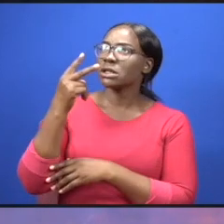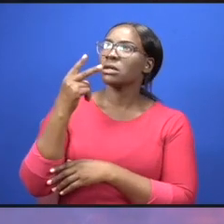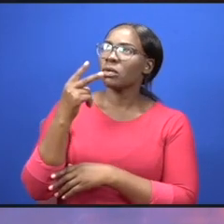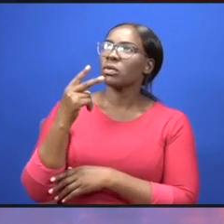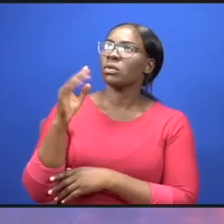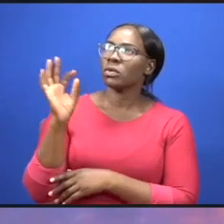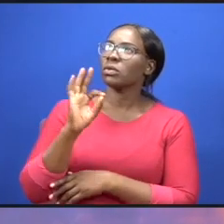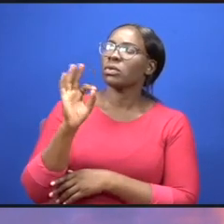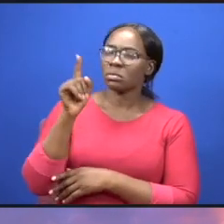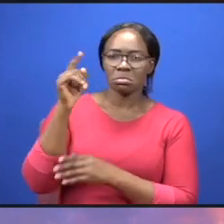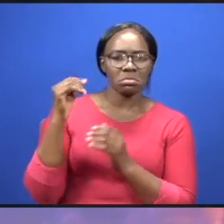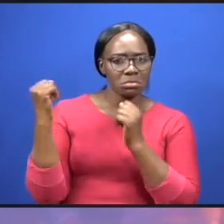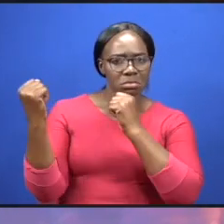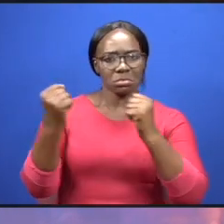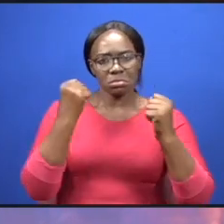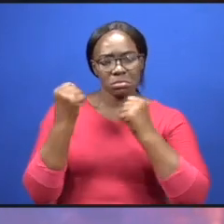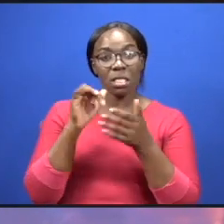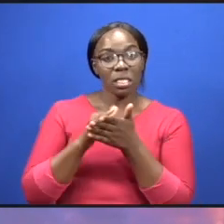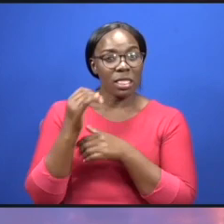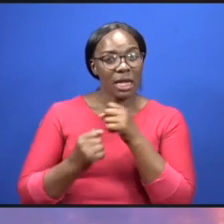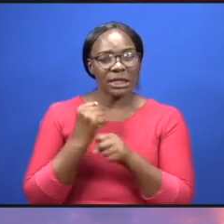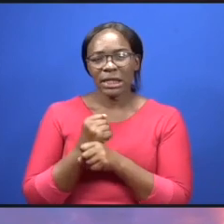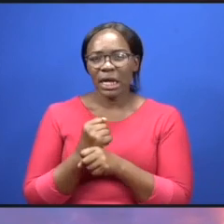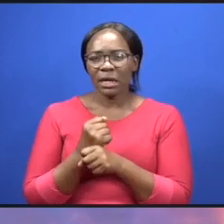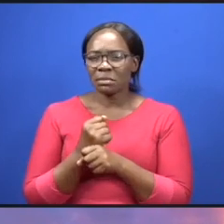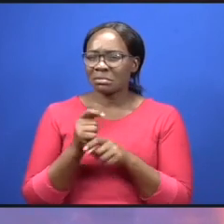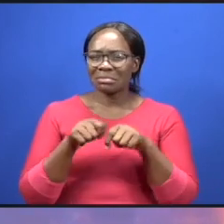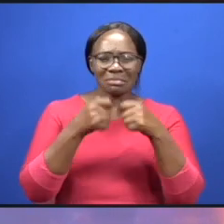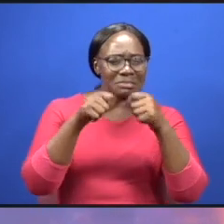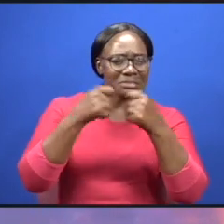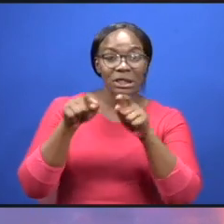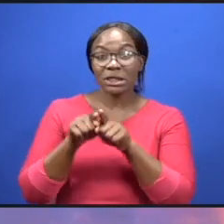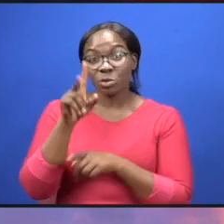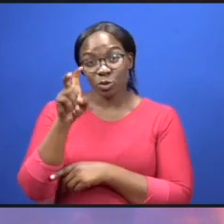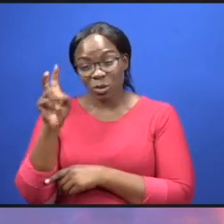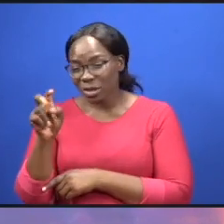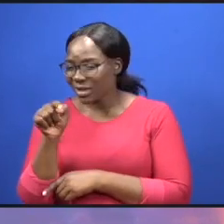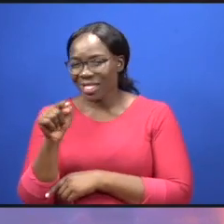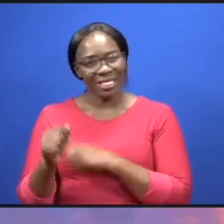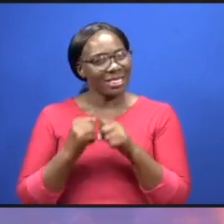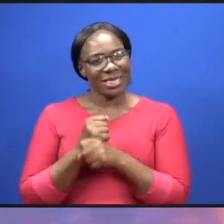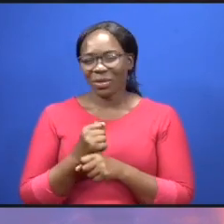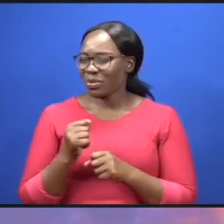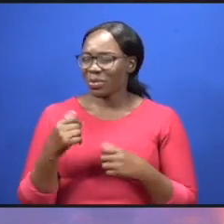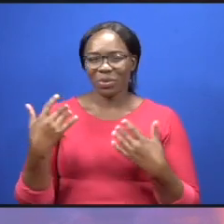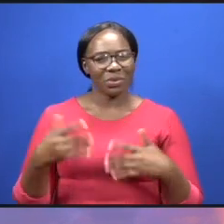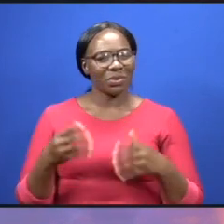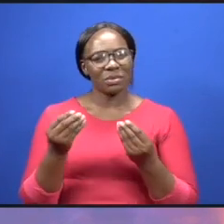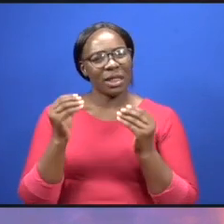sovereign. And we're told that it was in a year of disruption, just like 2020. Has been a year of disruption